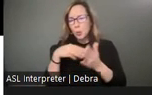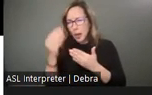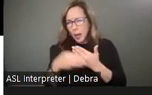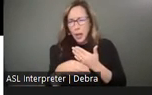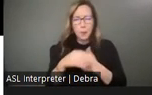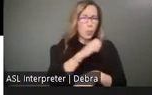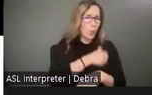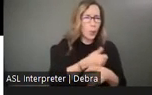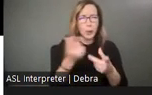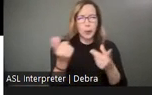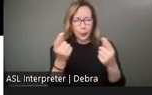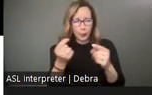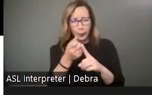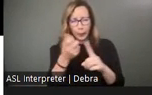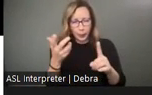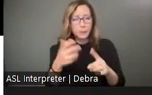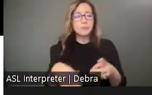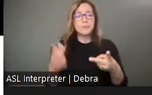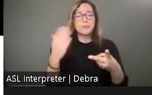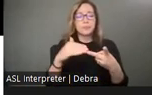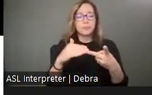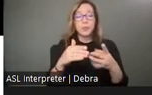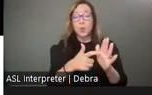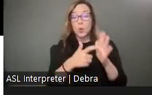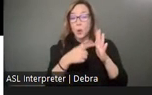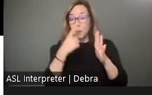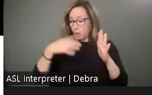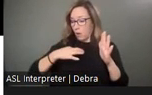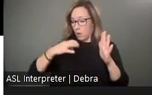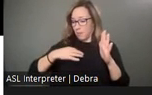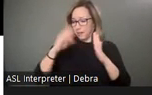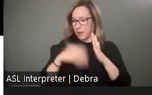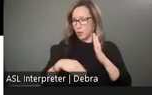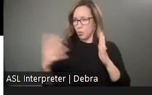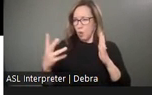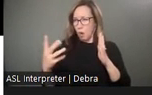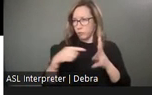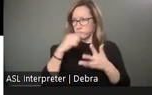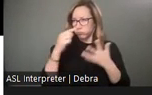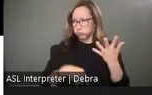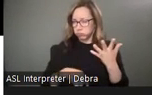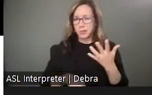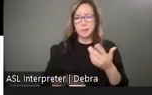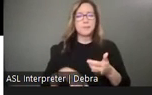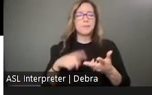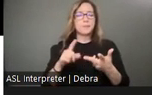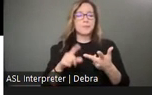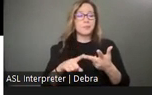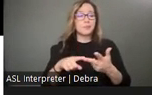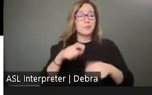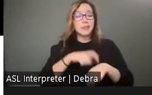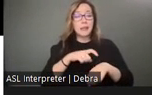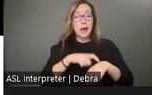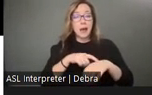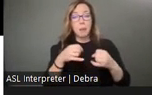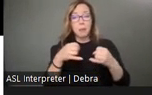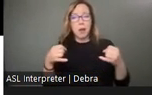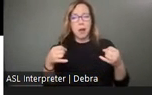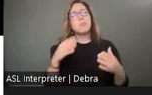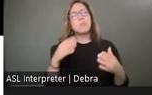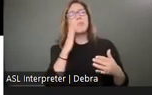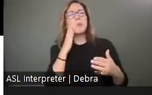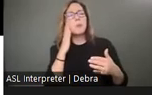go into the requirements for an application. We'll talk about a timeline. So it might be something familiar, but we'll